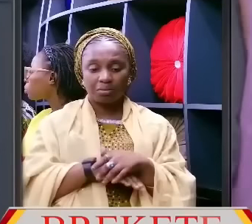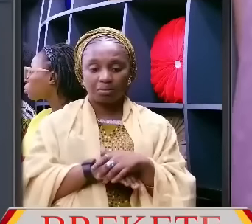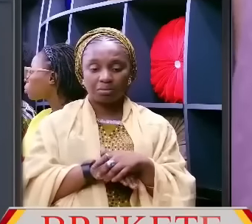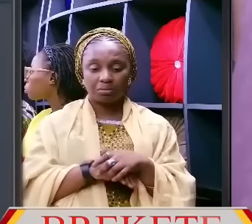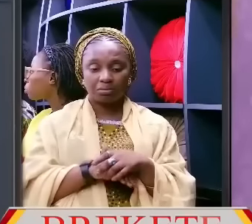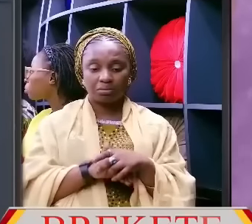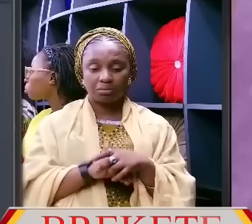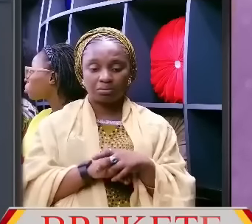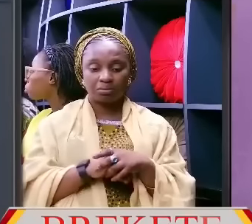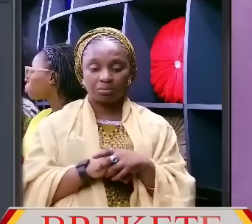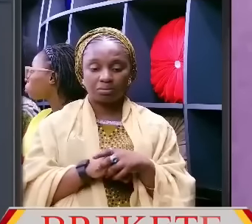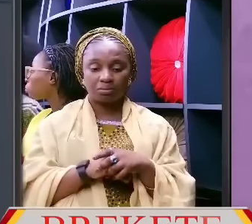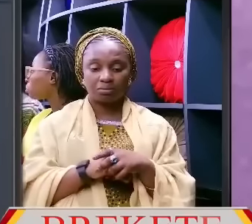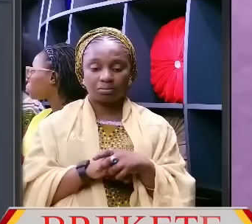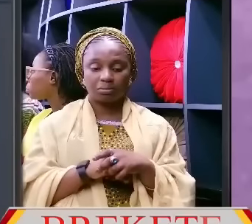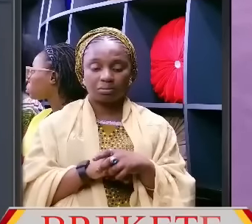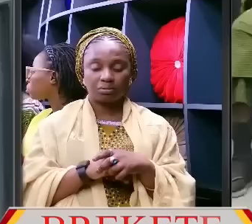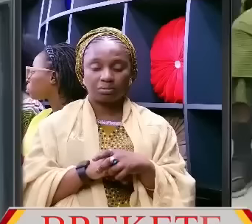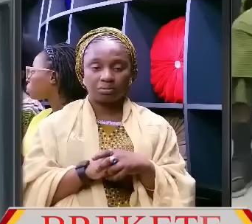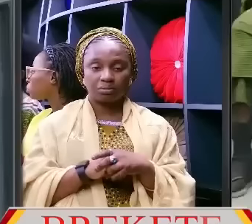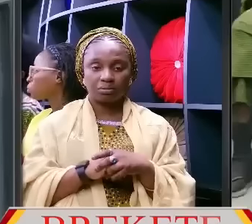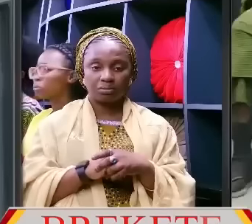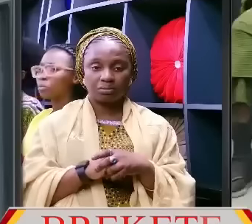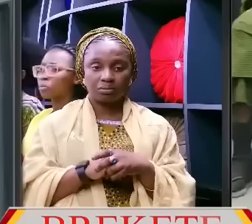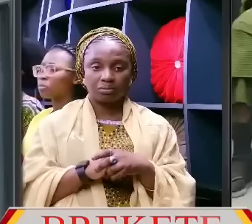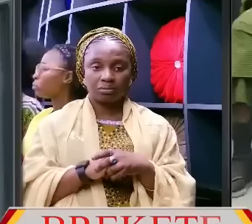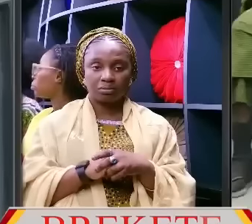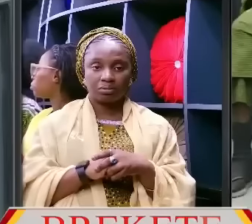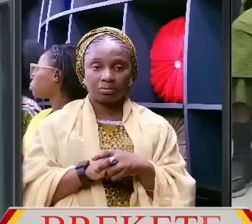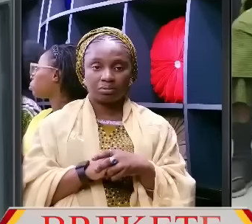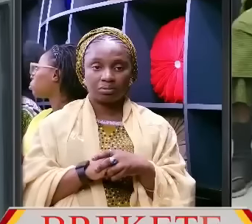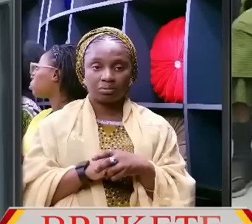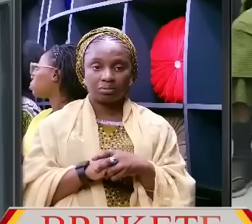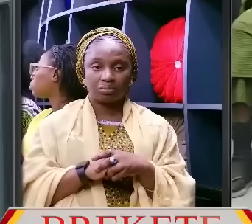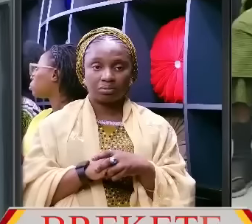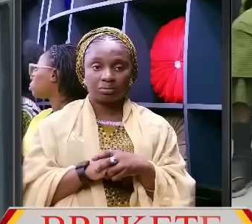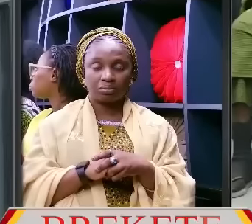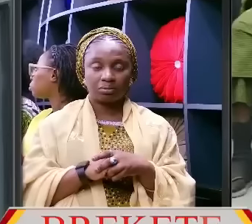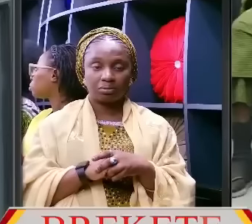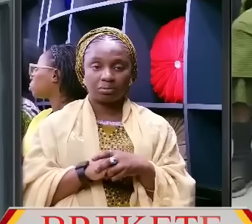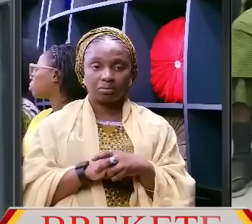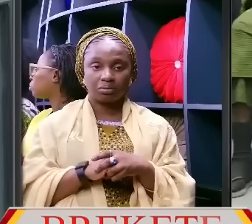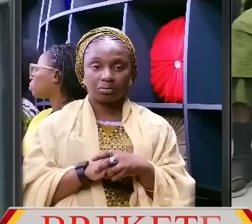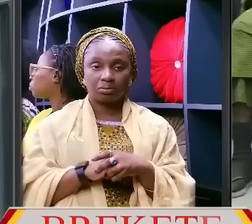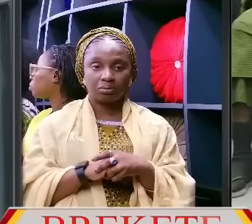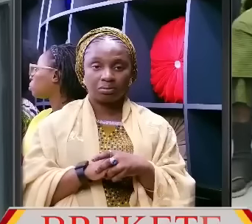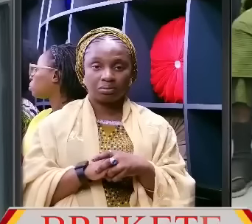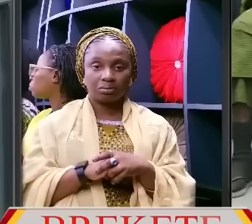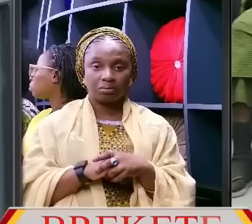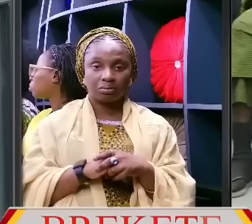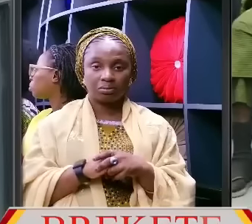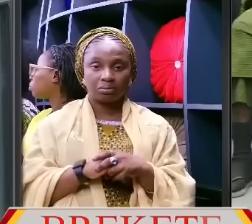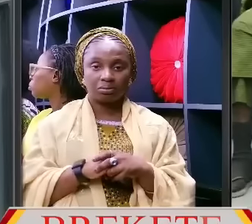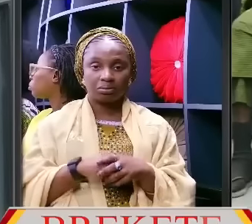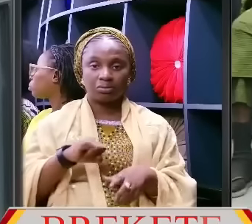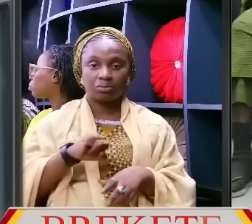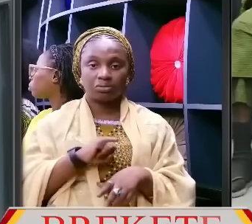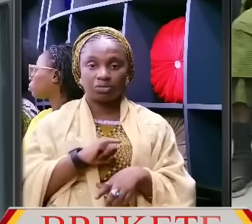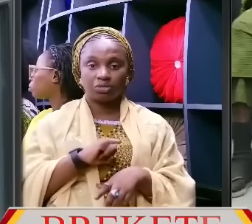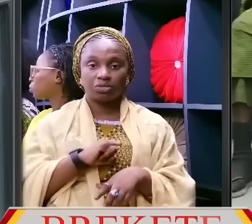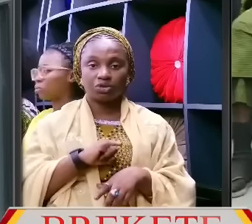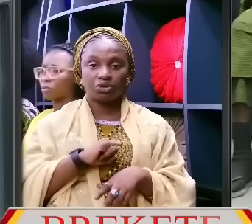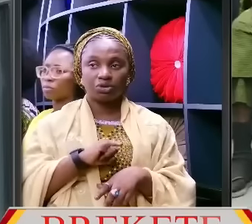I don't see any single slippers. Now only the Quran. I packed the Quran. He was telling me that whether now mala